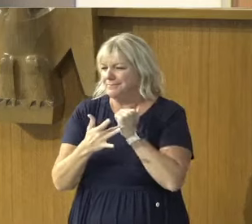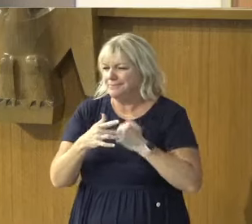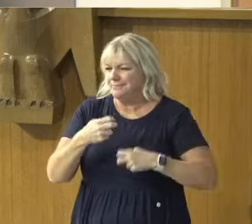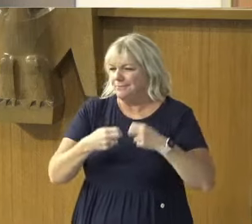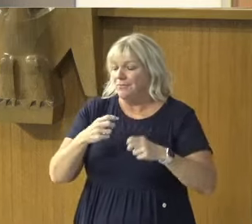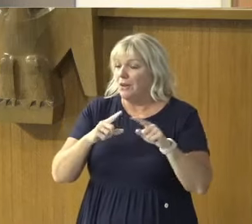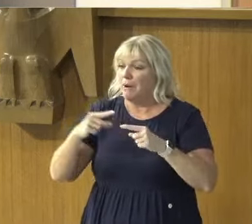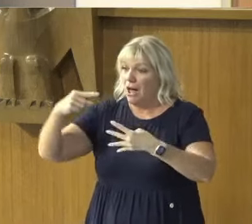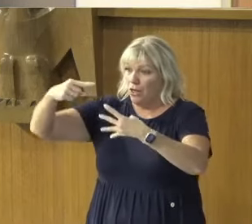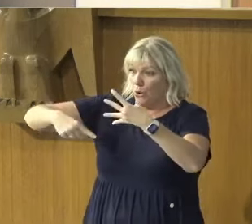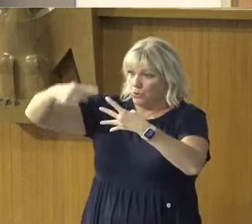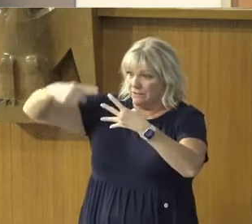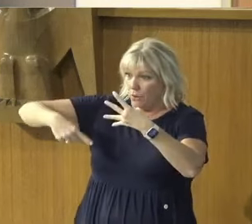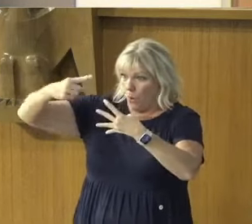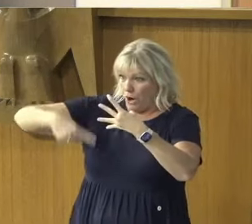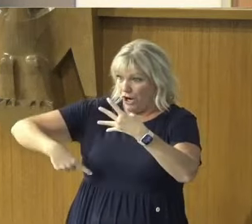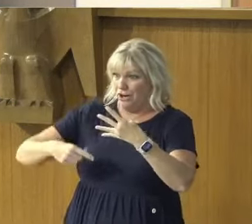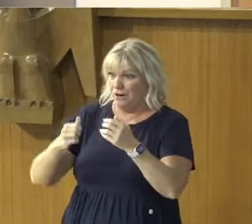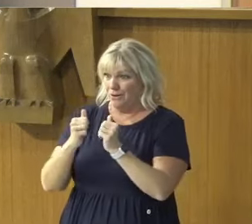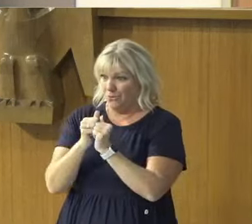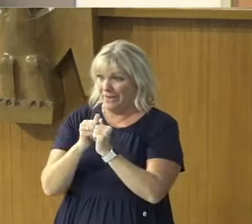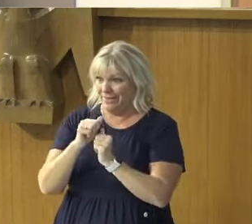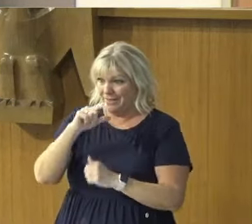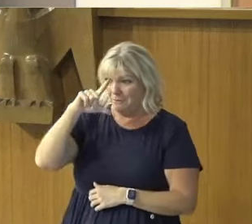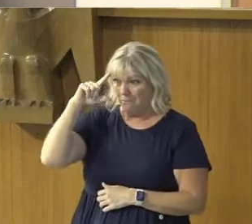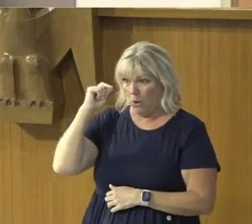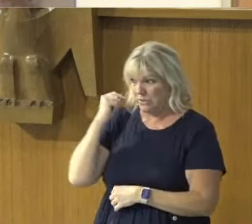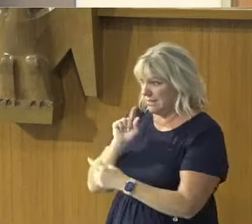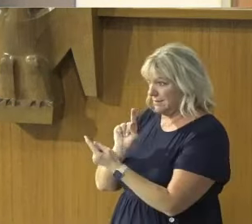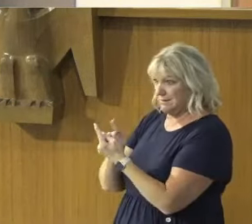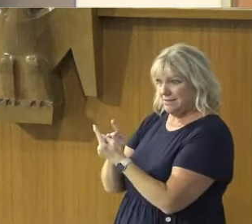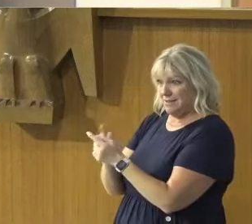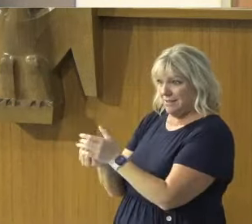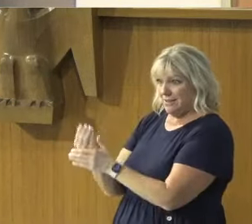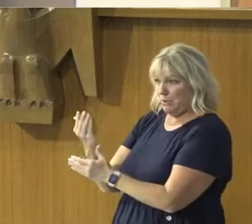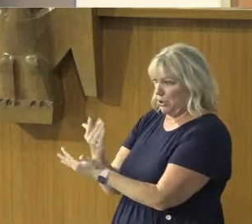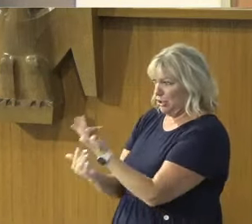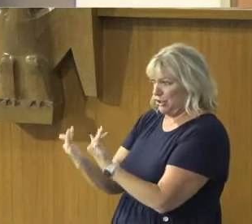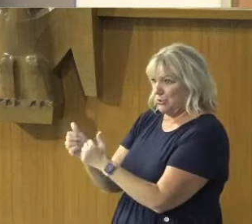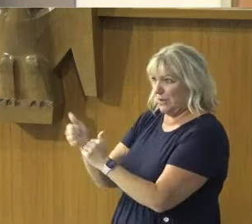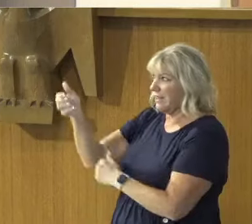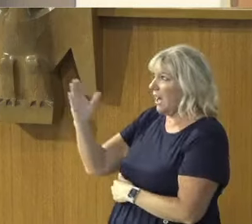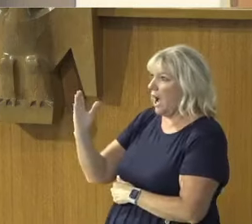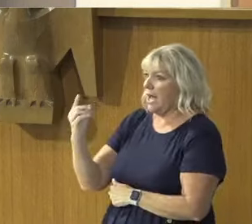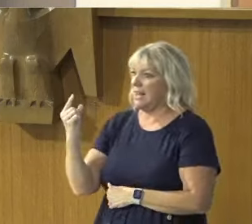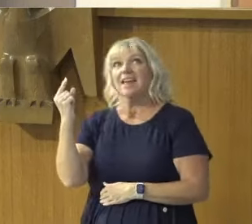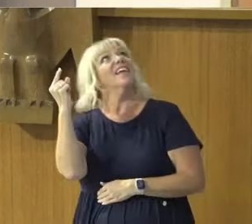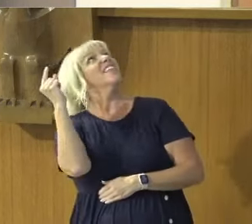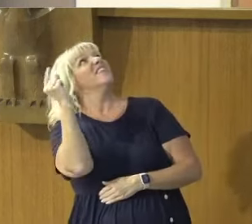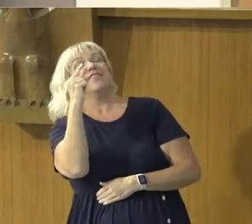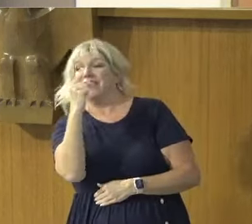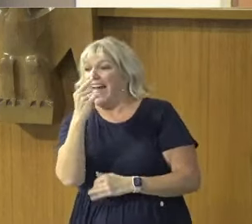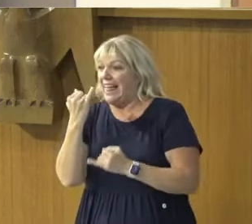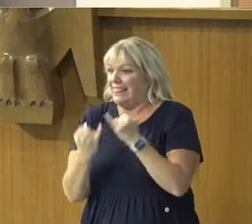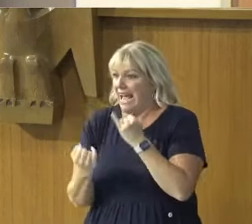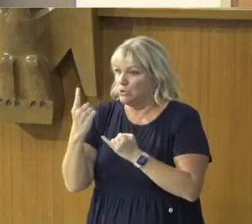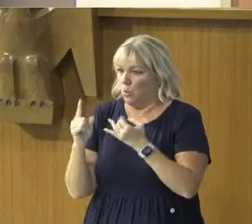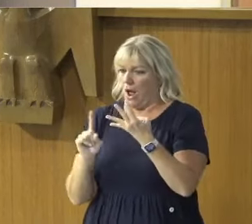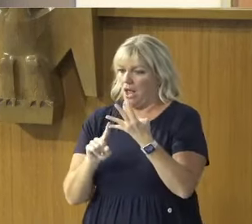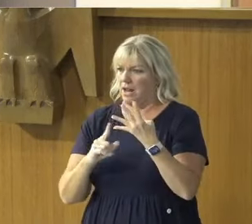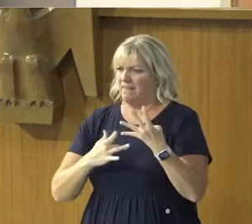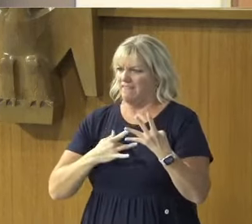showed you this morning with Moses' encounter of God as a burning bush, that one makes me feel the most feels, as the young people say today.